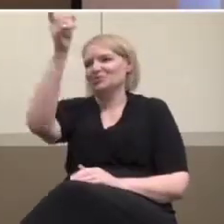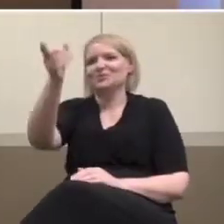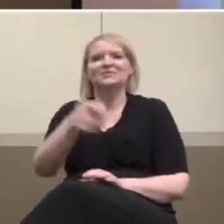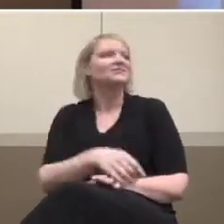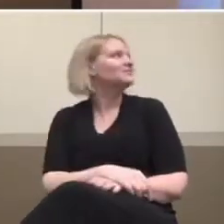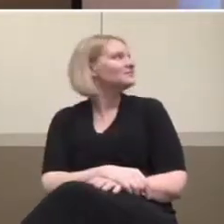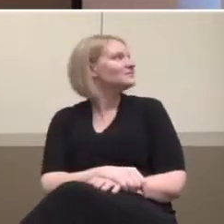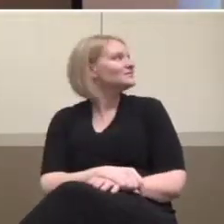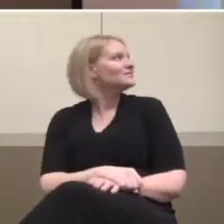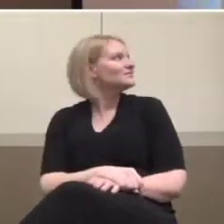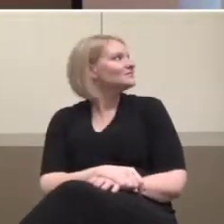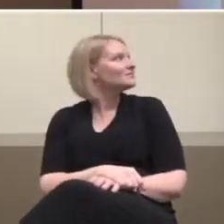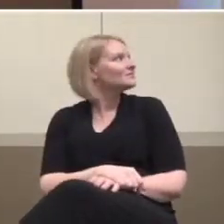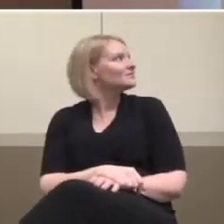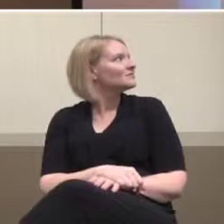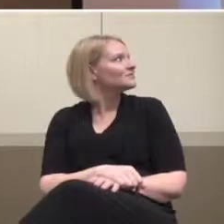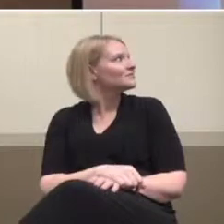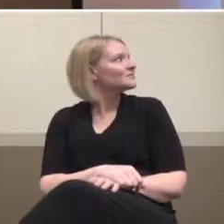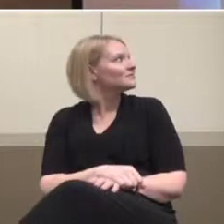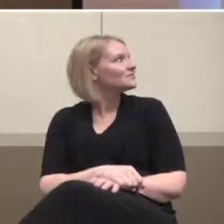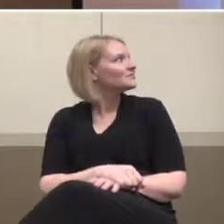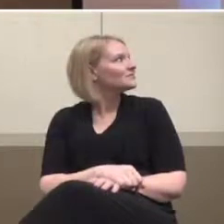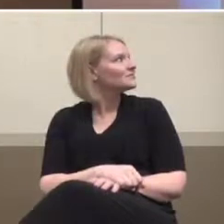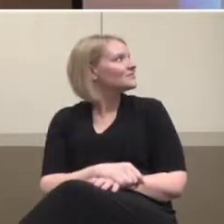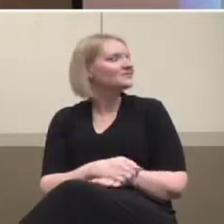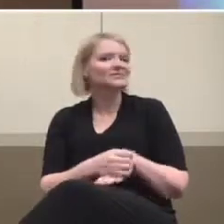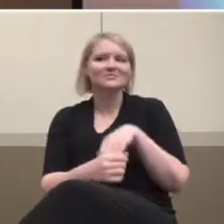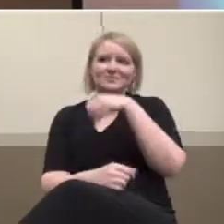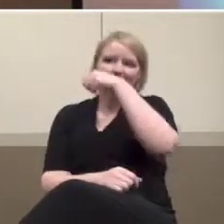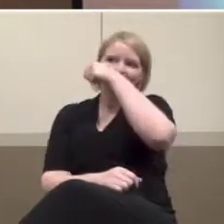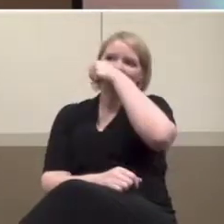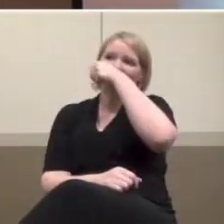This is like bananas, and they're written on, they're all hugging.